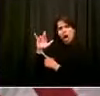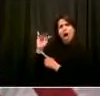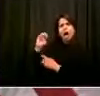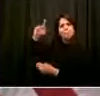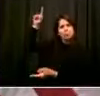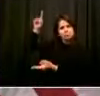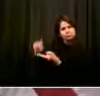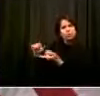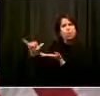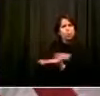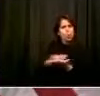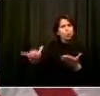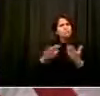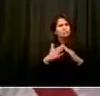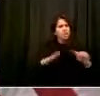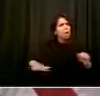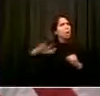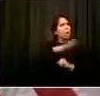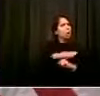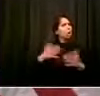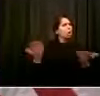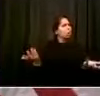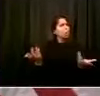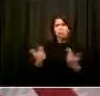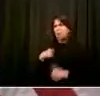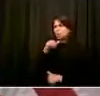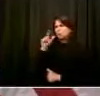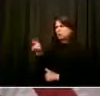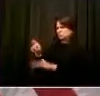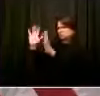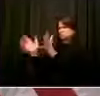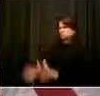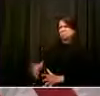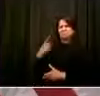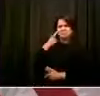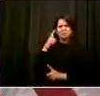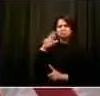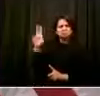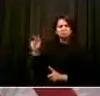strategy all along. So I think that memory will be clear, and I don't think we're ever going back to that.